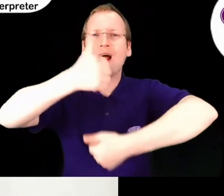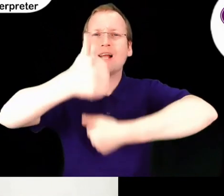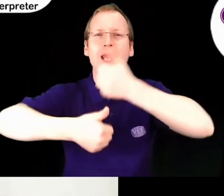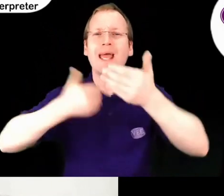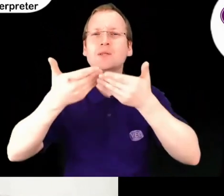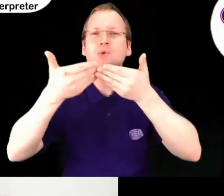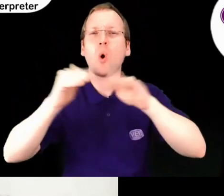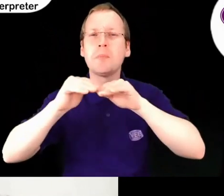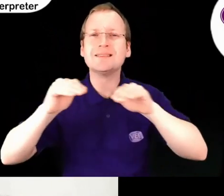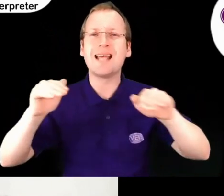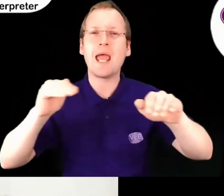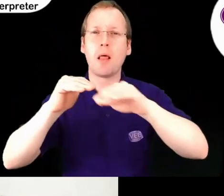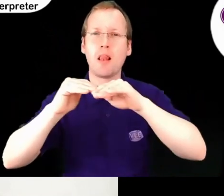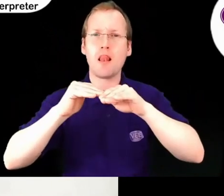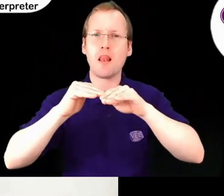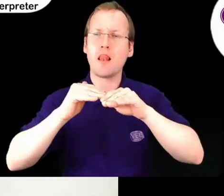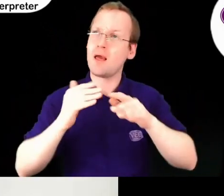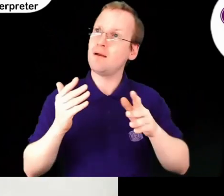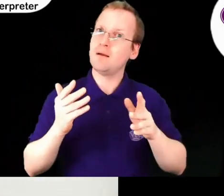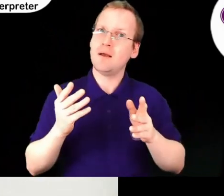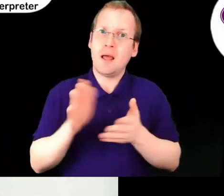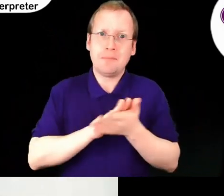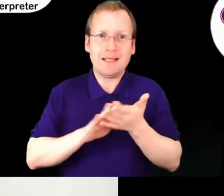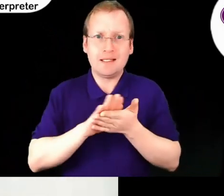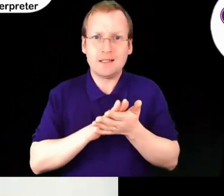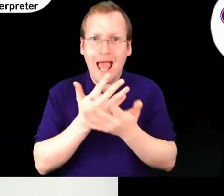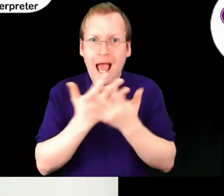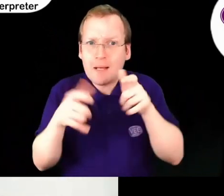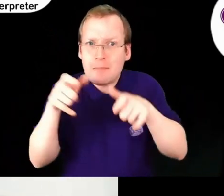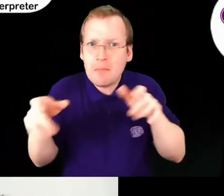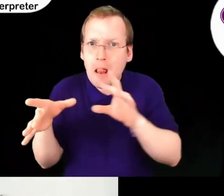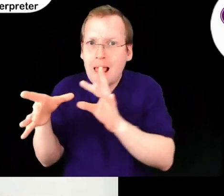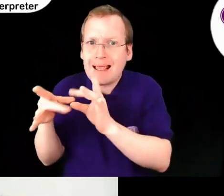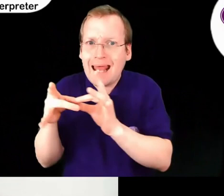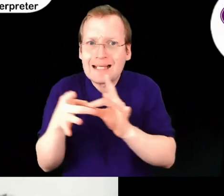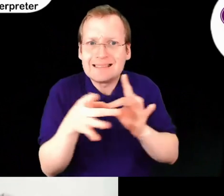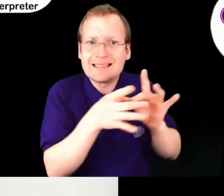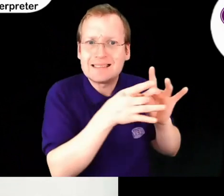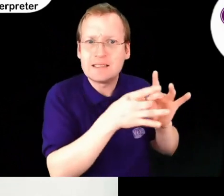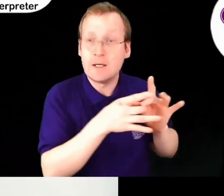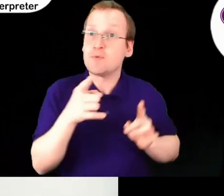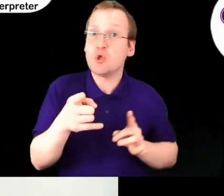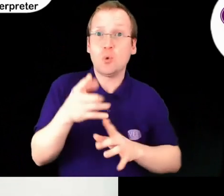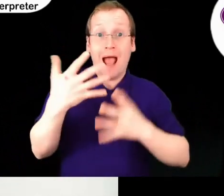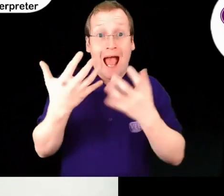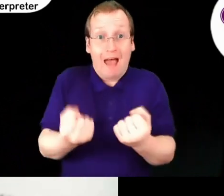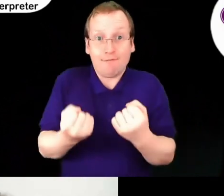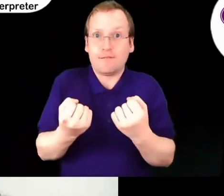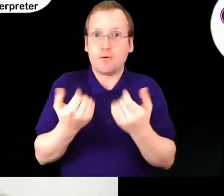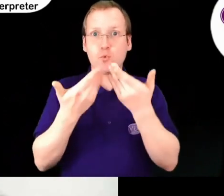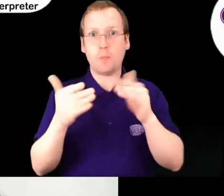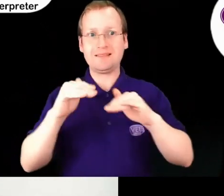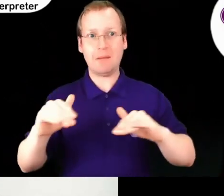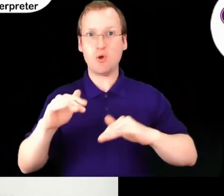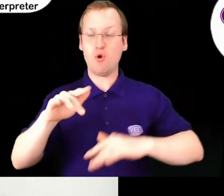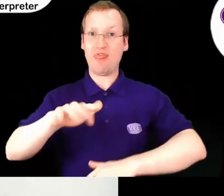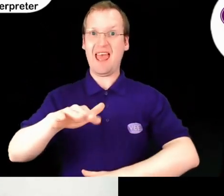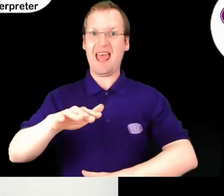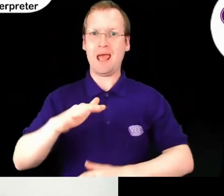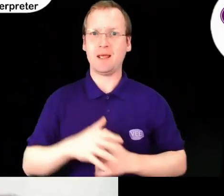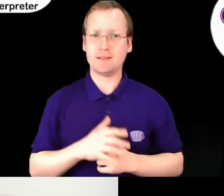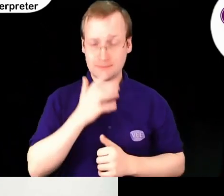Table and the number of people who are connected with it, and the fact that you exist. You know, if it